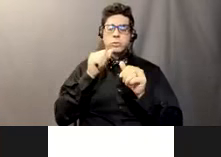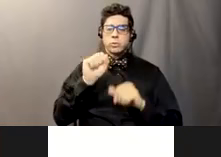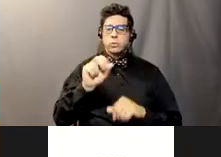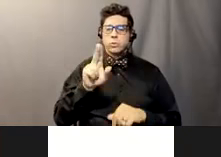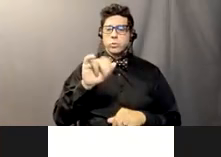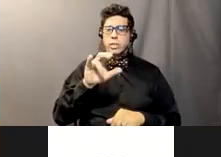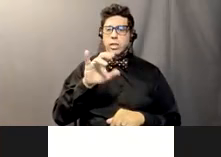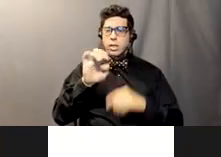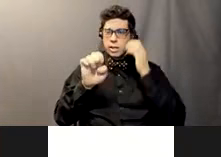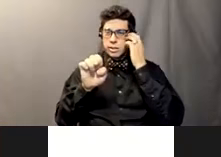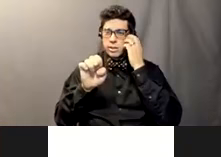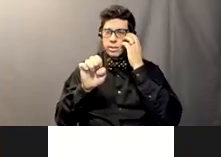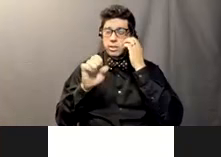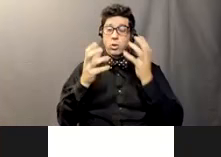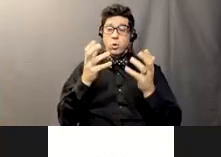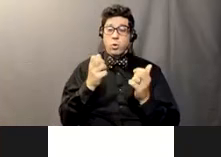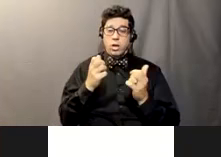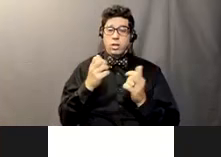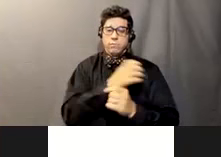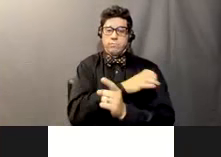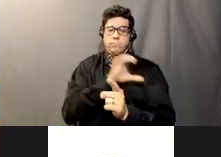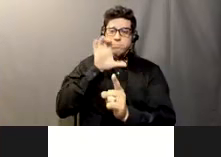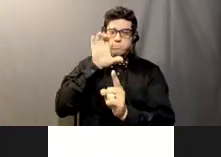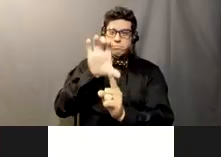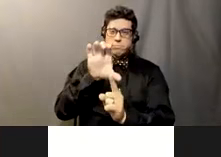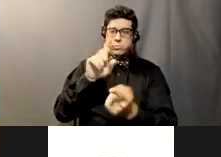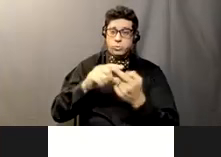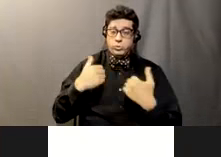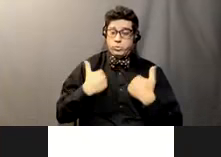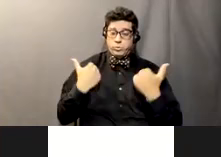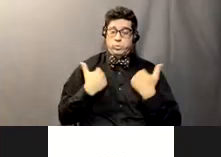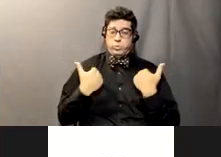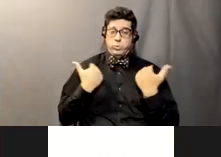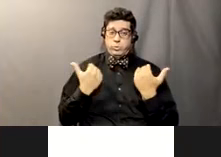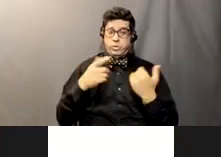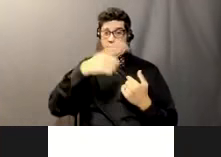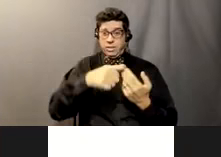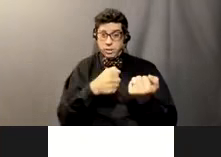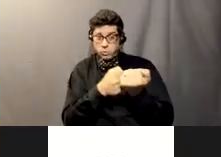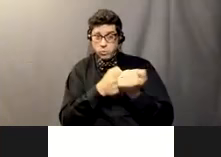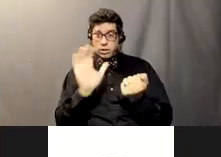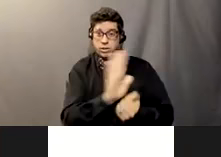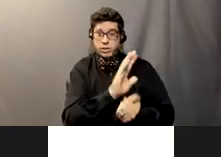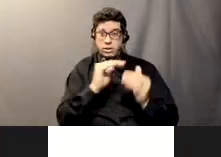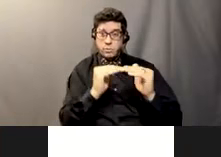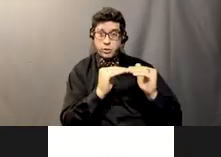to empower our youth to act as a resource for their friends and peers, and